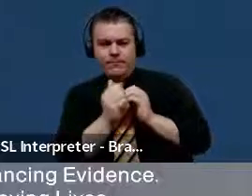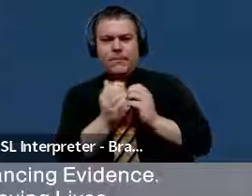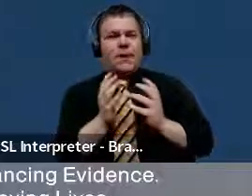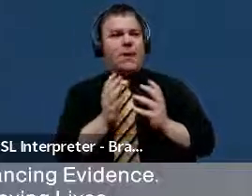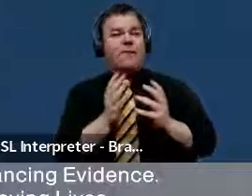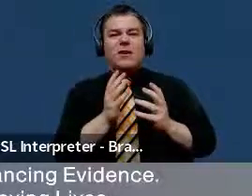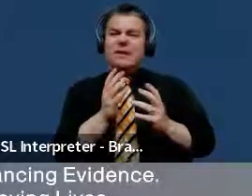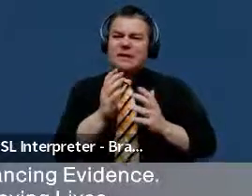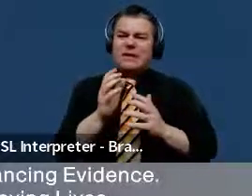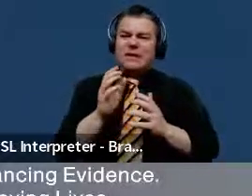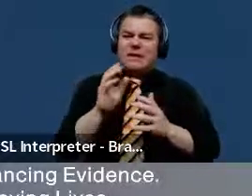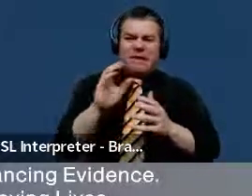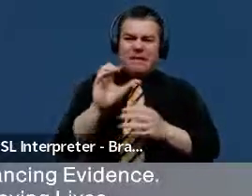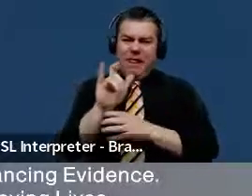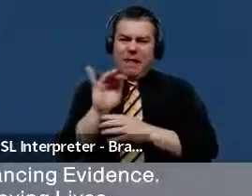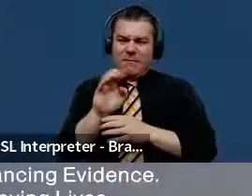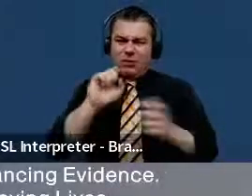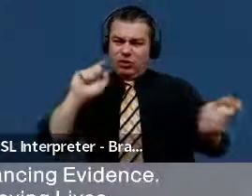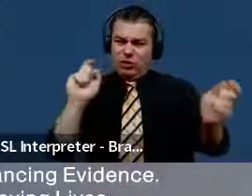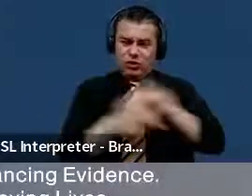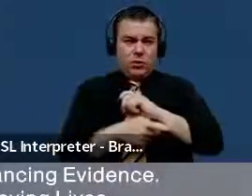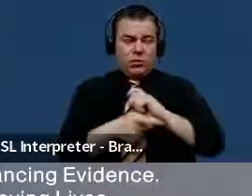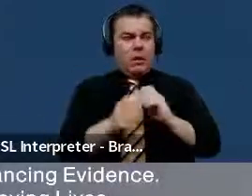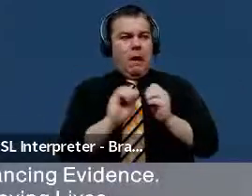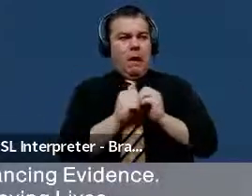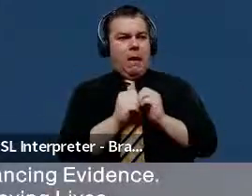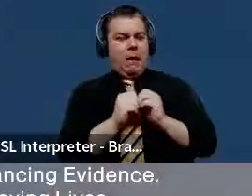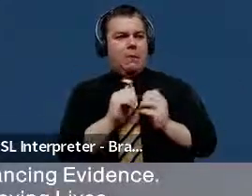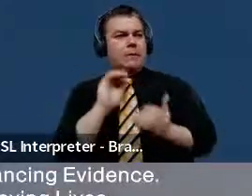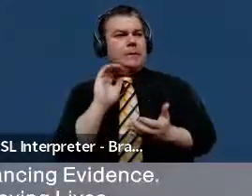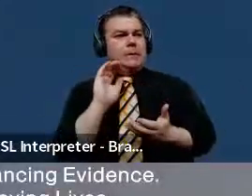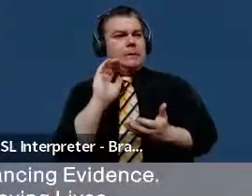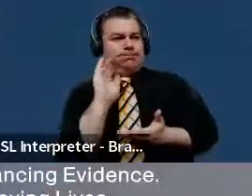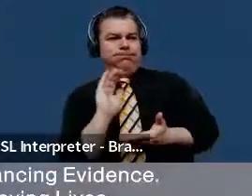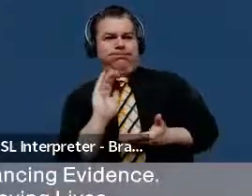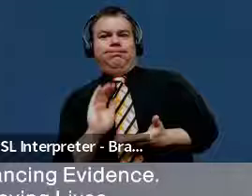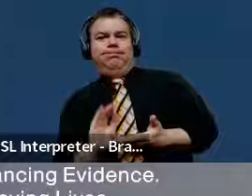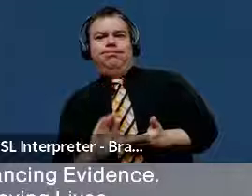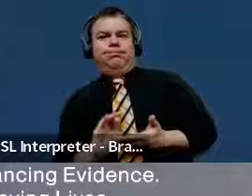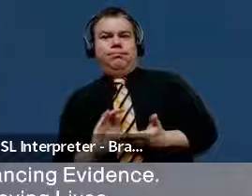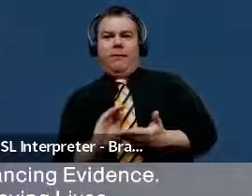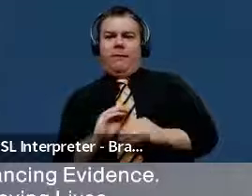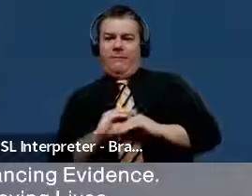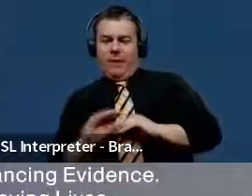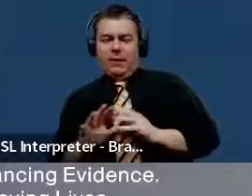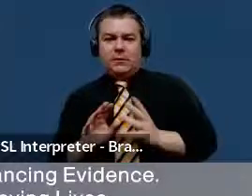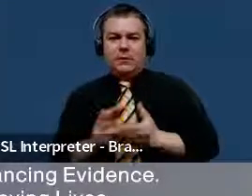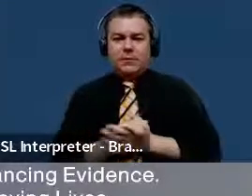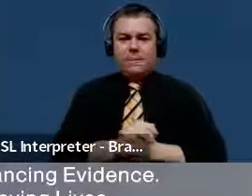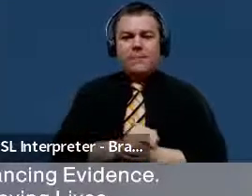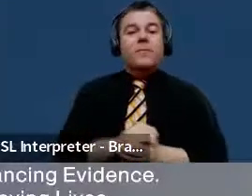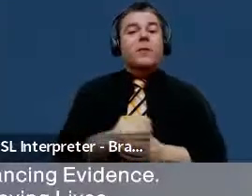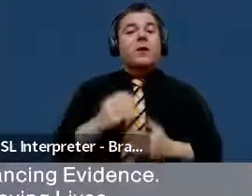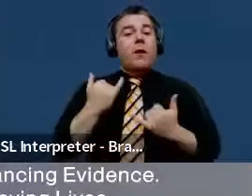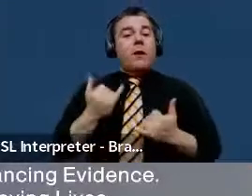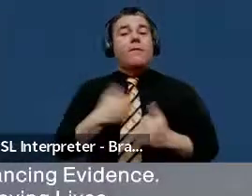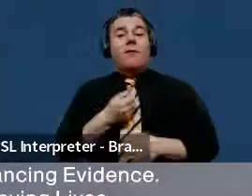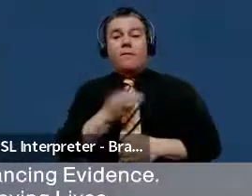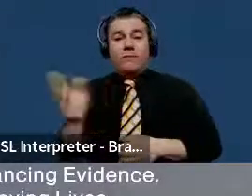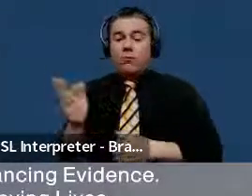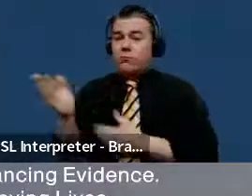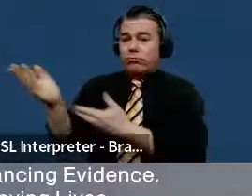of climate change. Today, we're having Ahmad Mohassel here and Eric